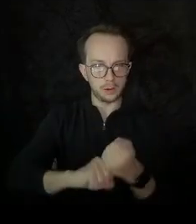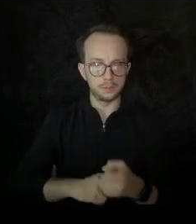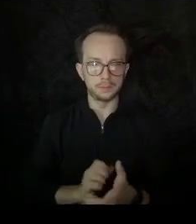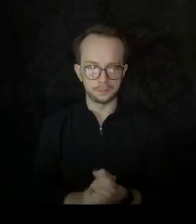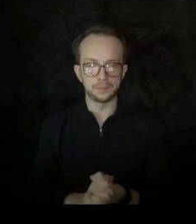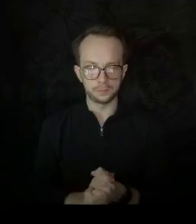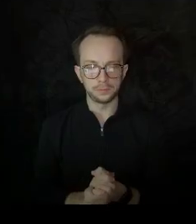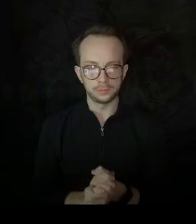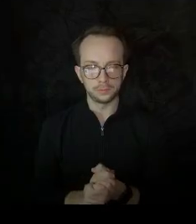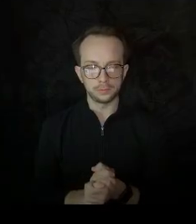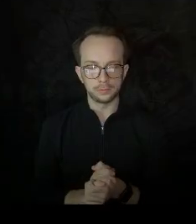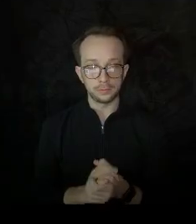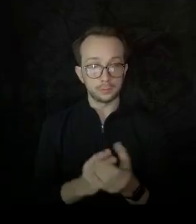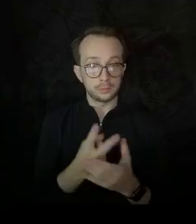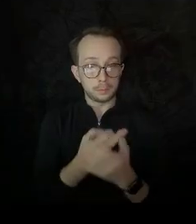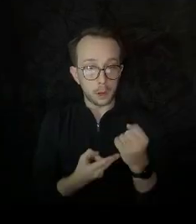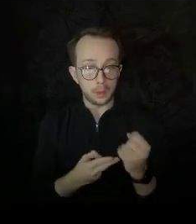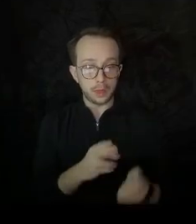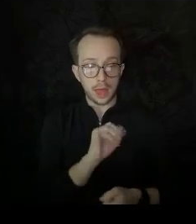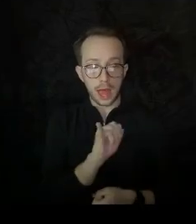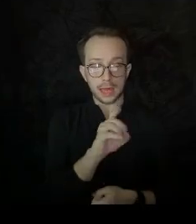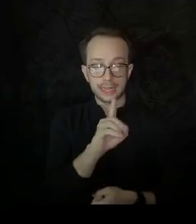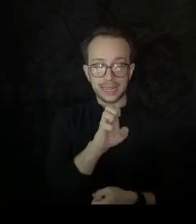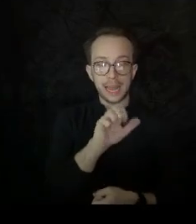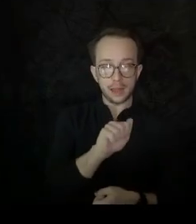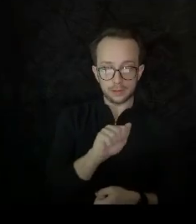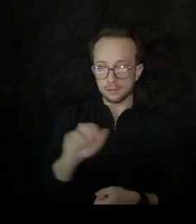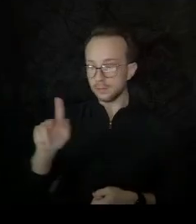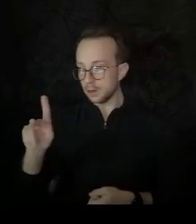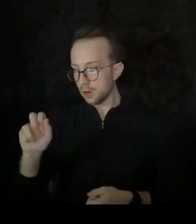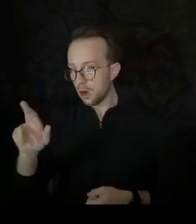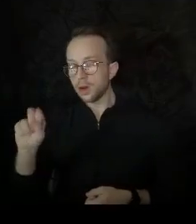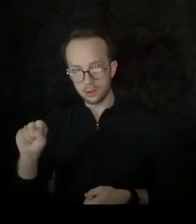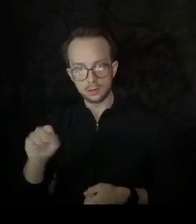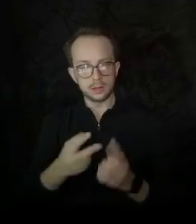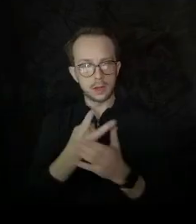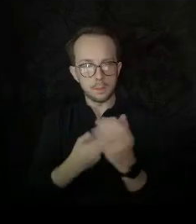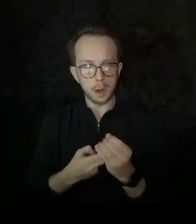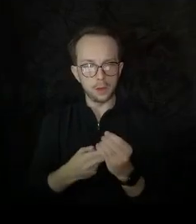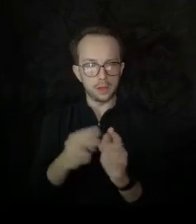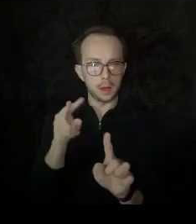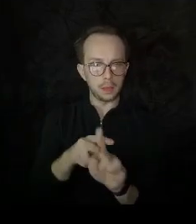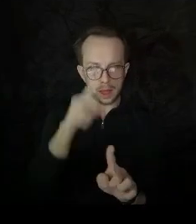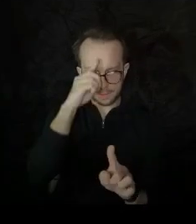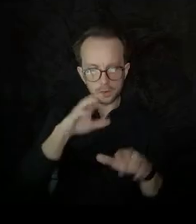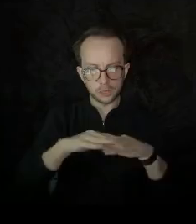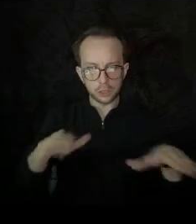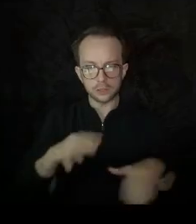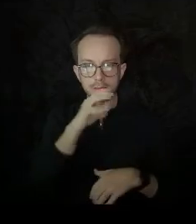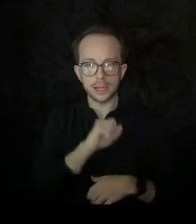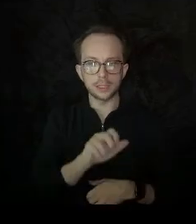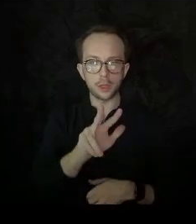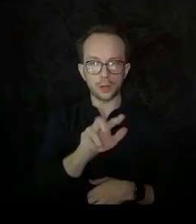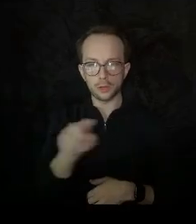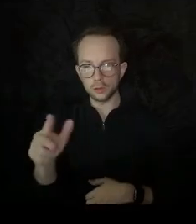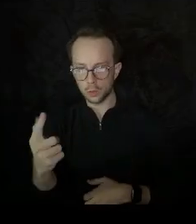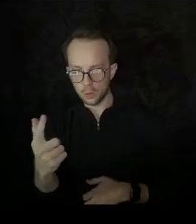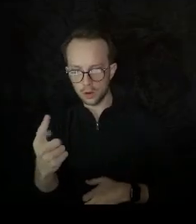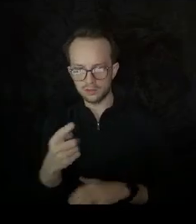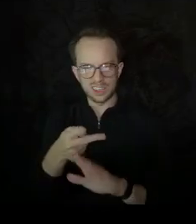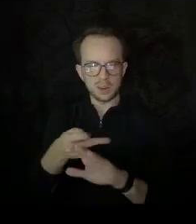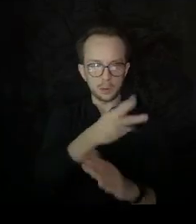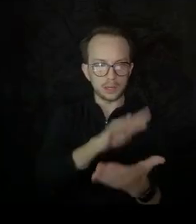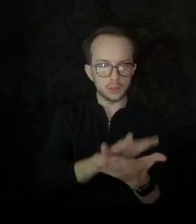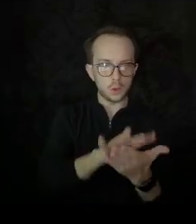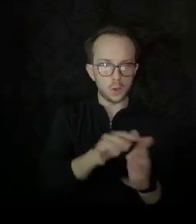Both the IDEA and KARs apply to children from ages 3 to 21, or preschool to high